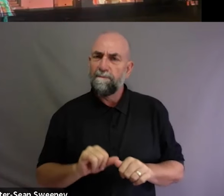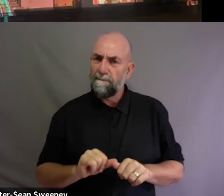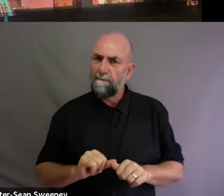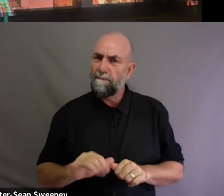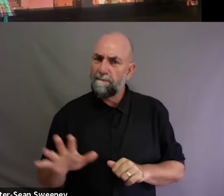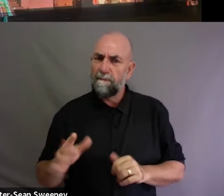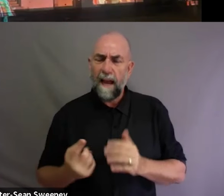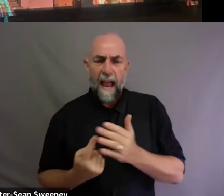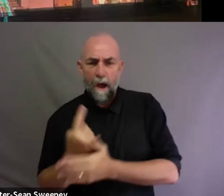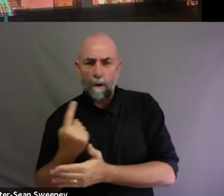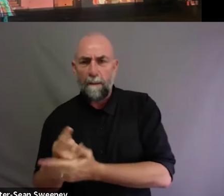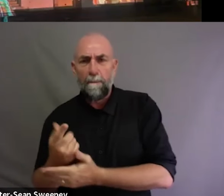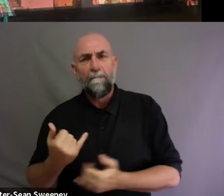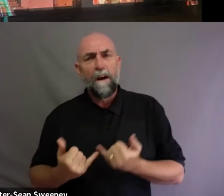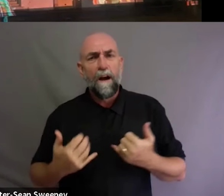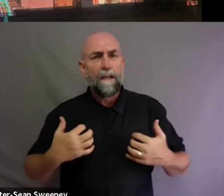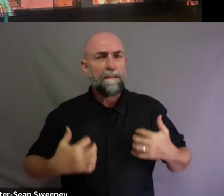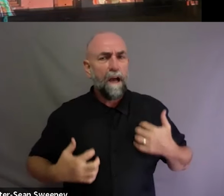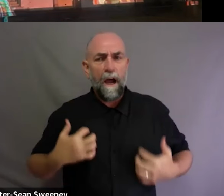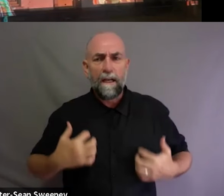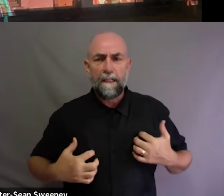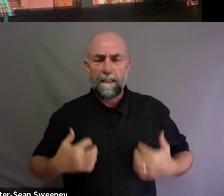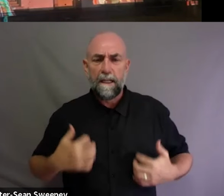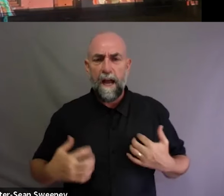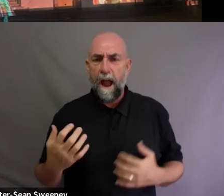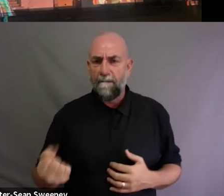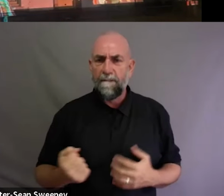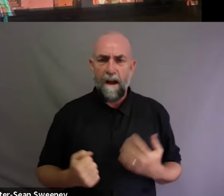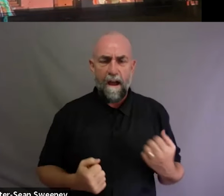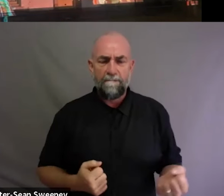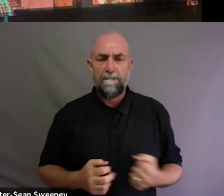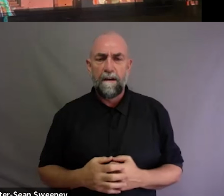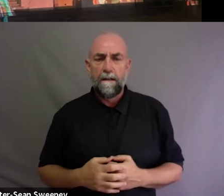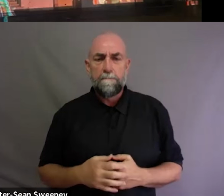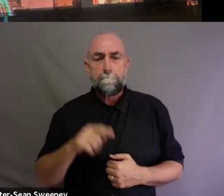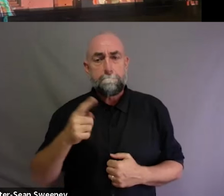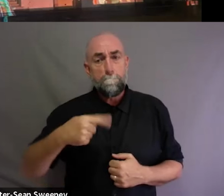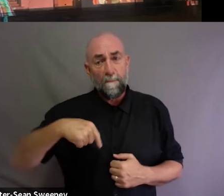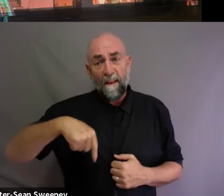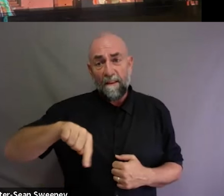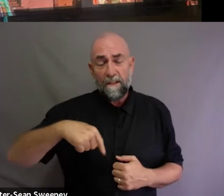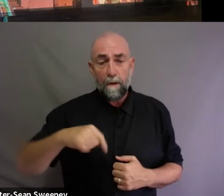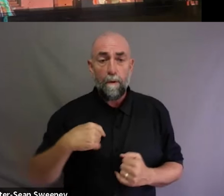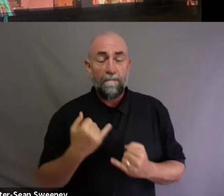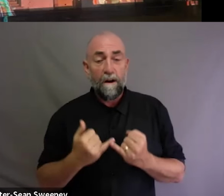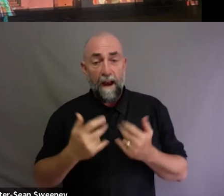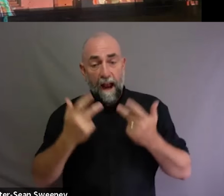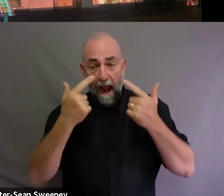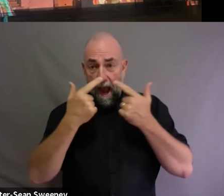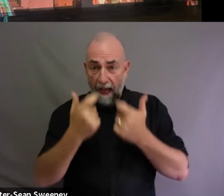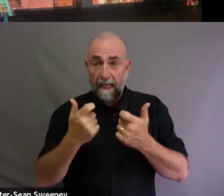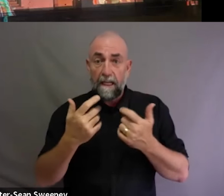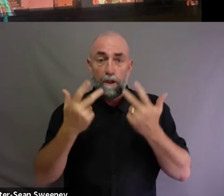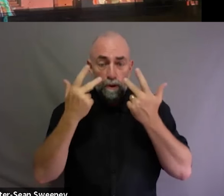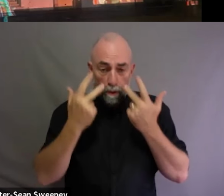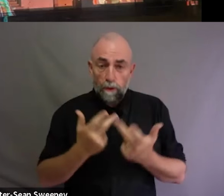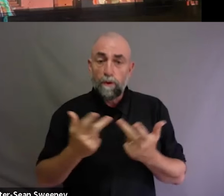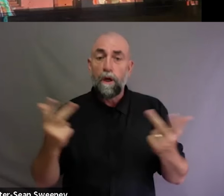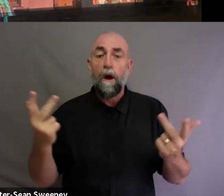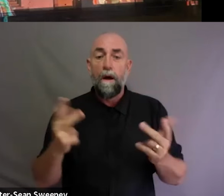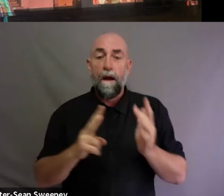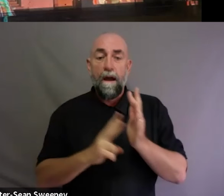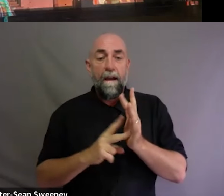exciting things happened there. So this year we were lucky to exhibit Vivid again with a completely